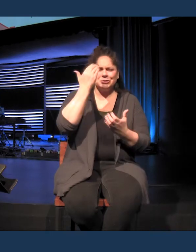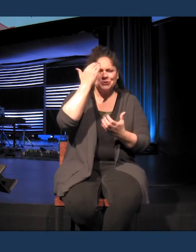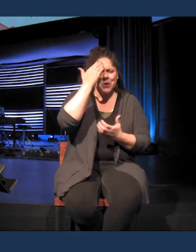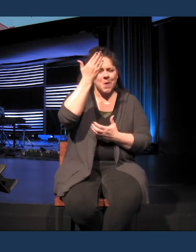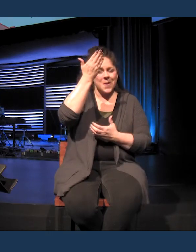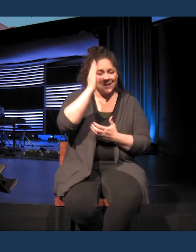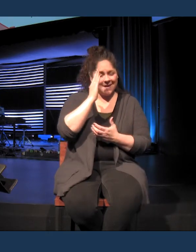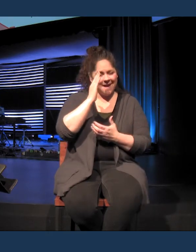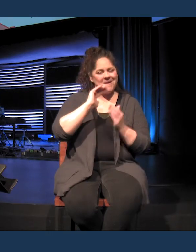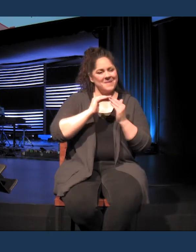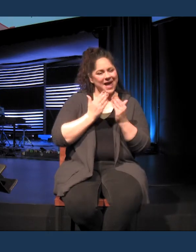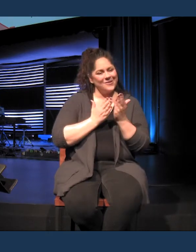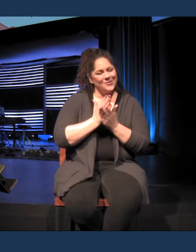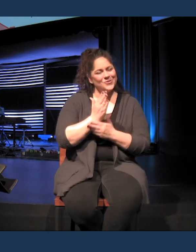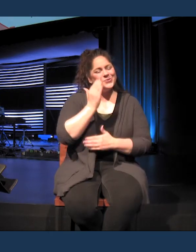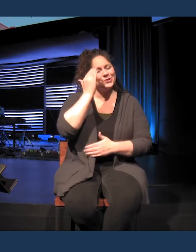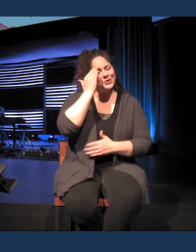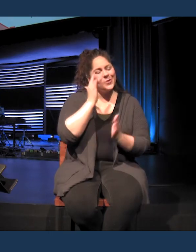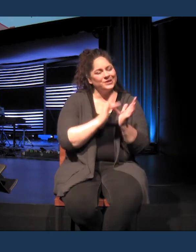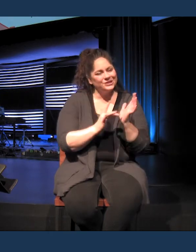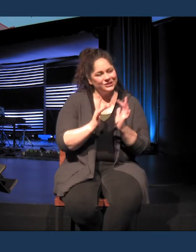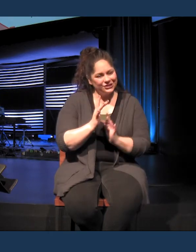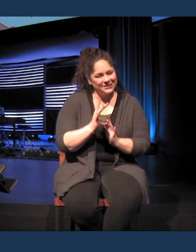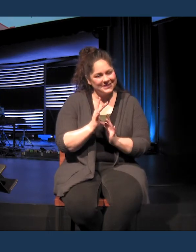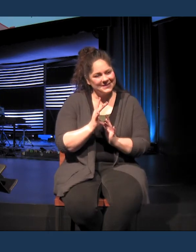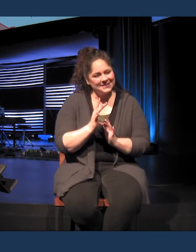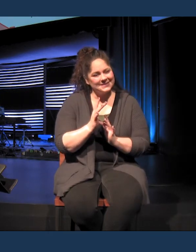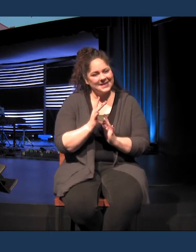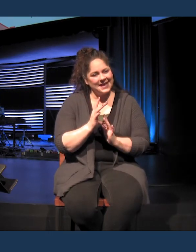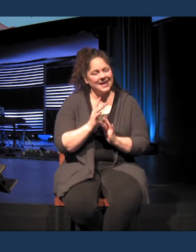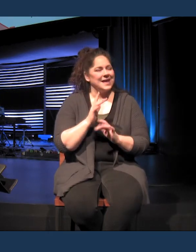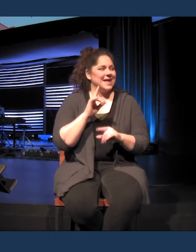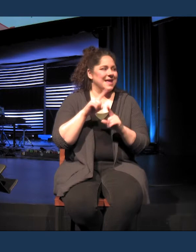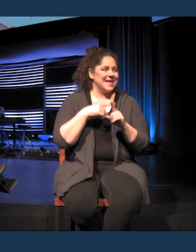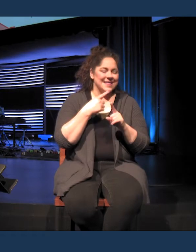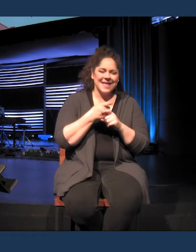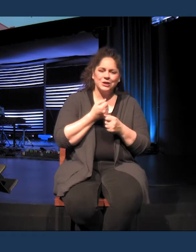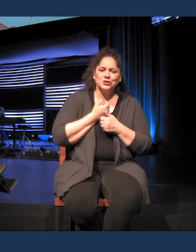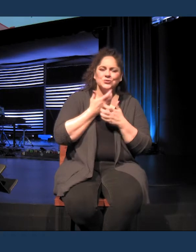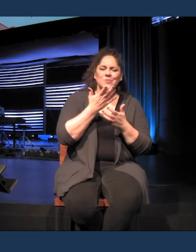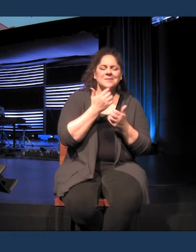Jesus and then expressing this love with everything that we've got.